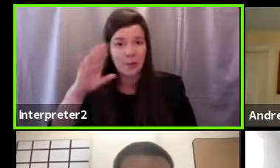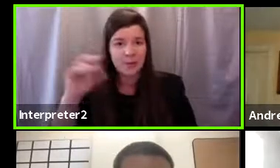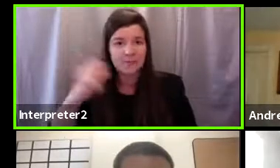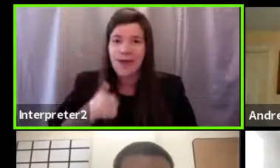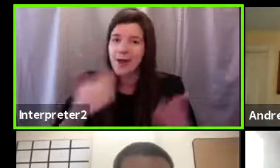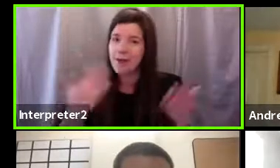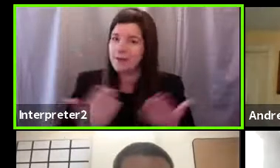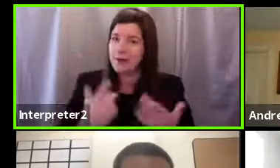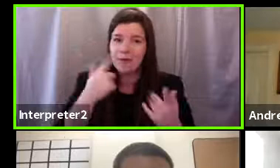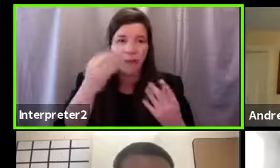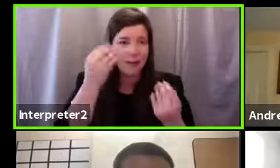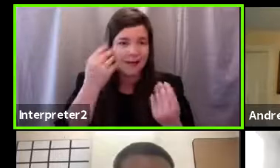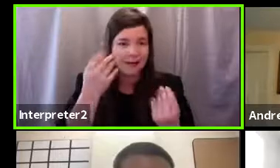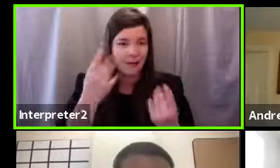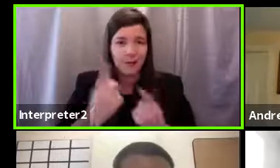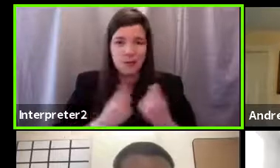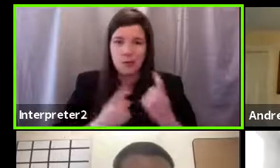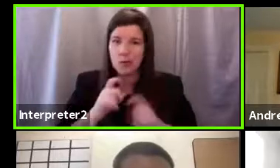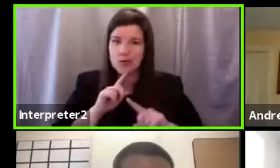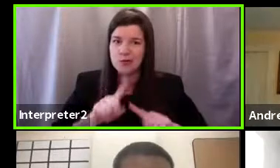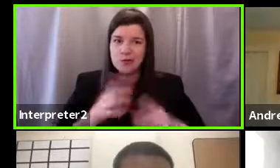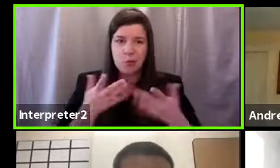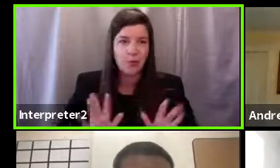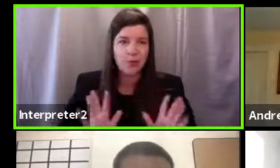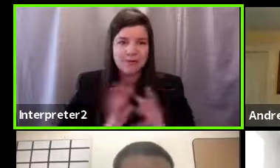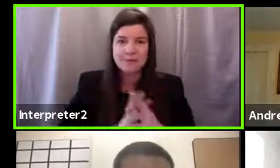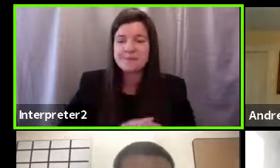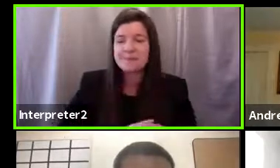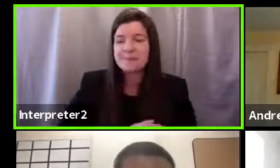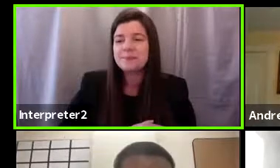only. Thank you. Danielle